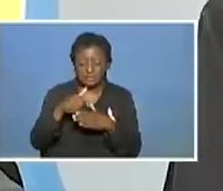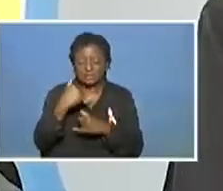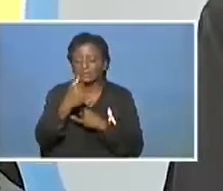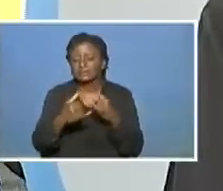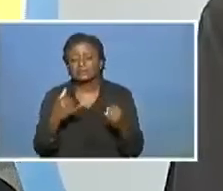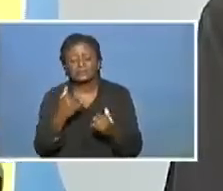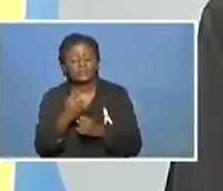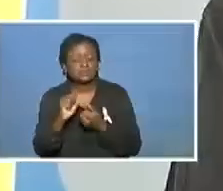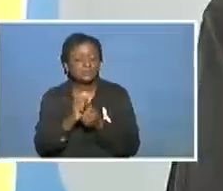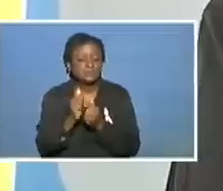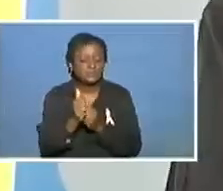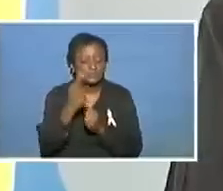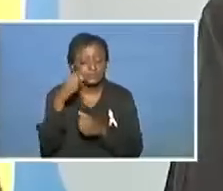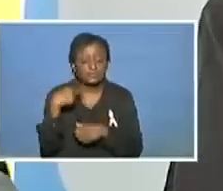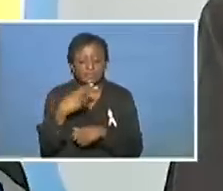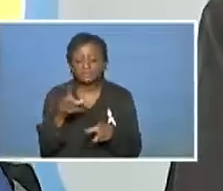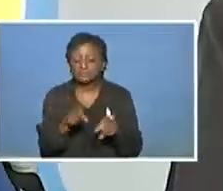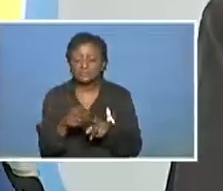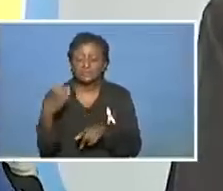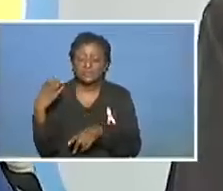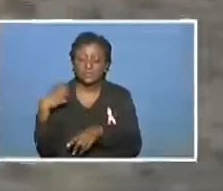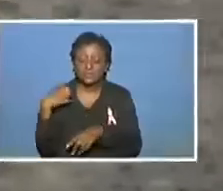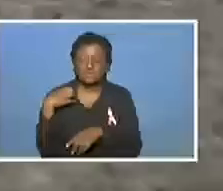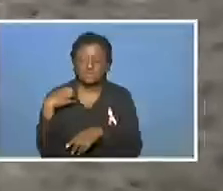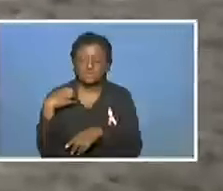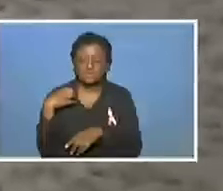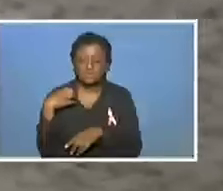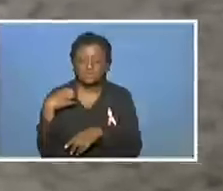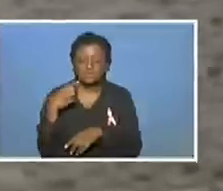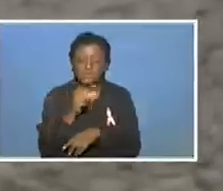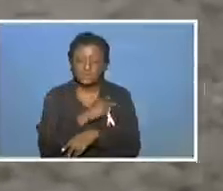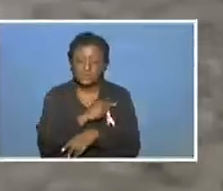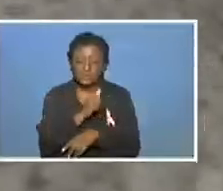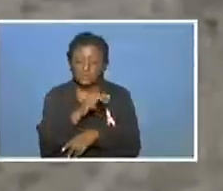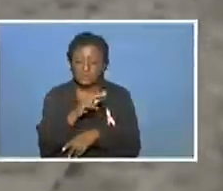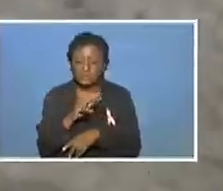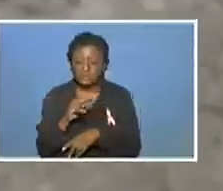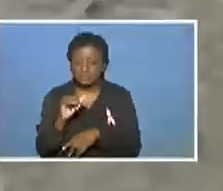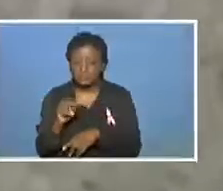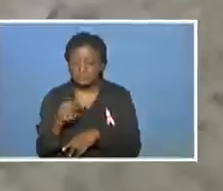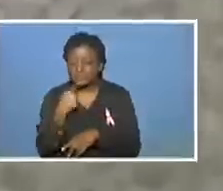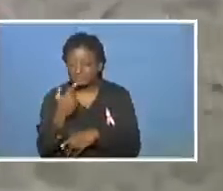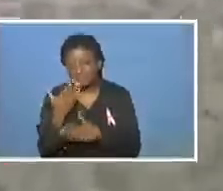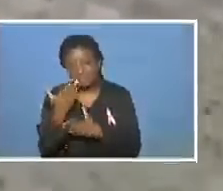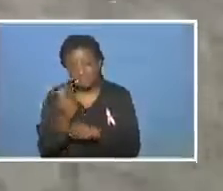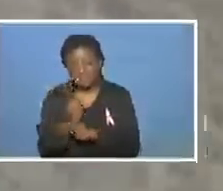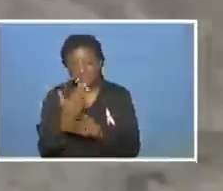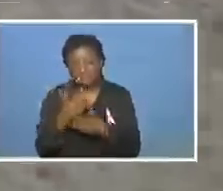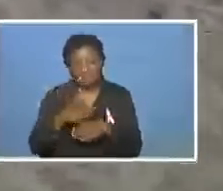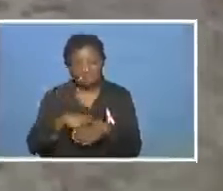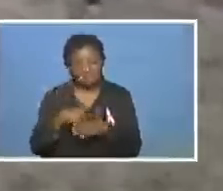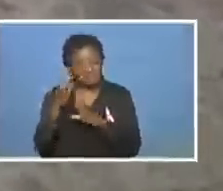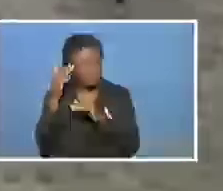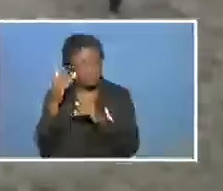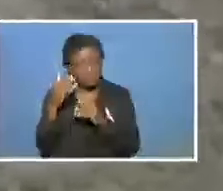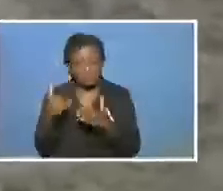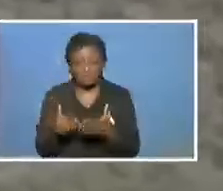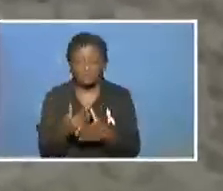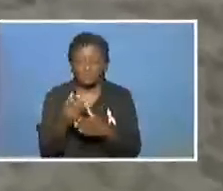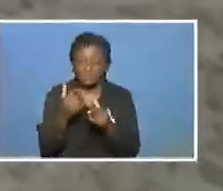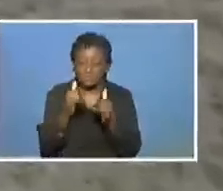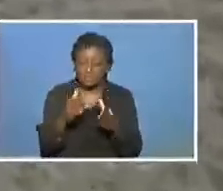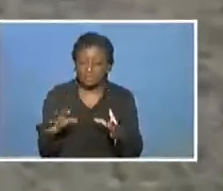for us, like Coach Gavin stated, it's going to take us a while. Hopefully, we've had some new players that have